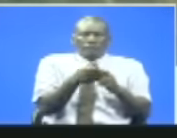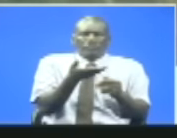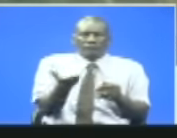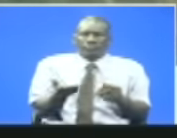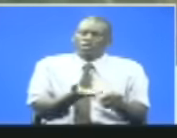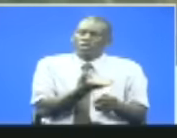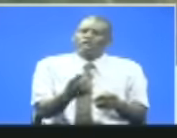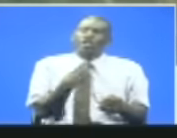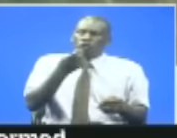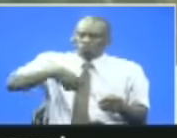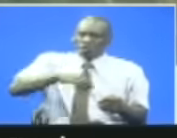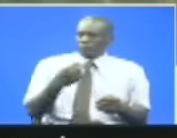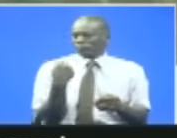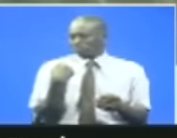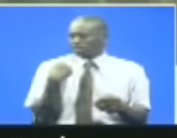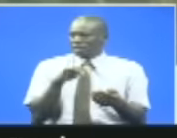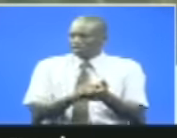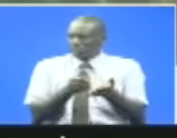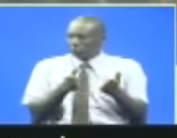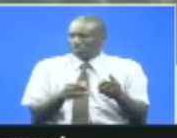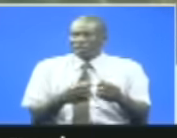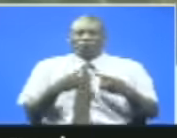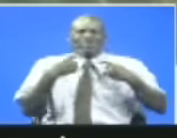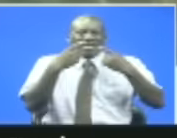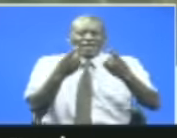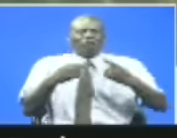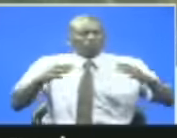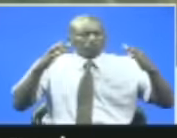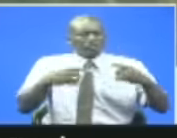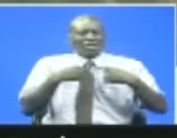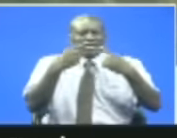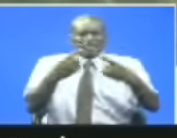Walituambia juzi ati leo watafanya matangazo makubwa sana.